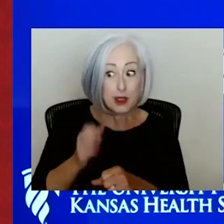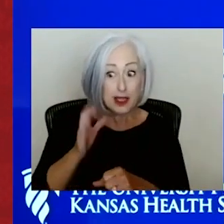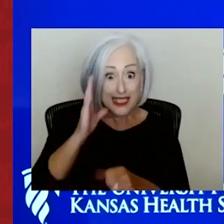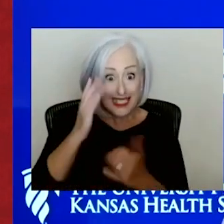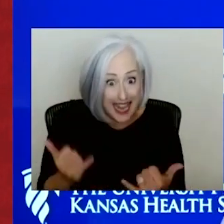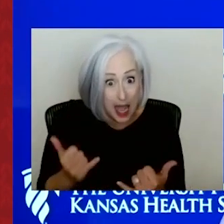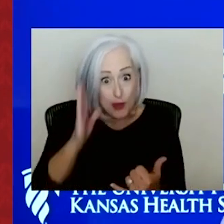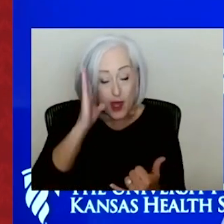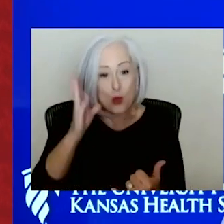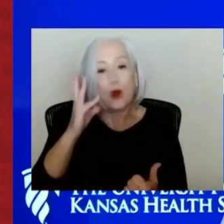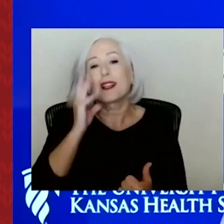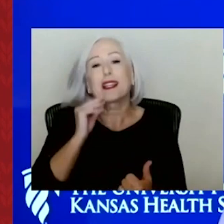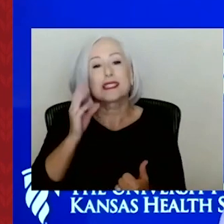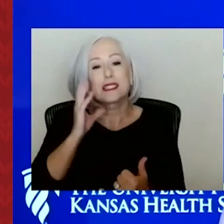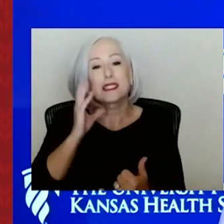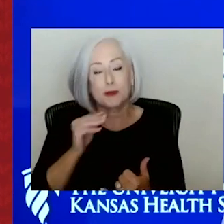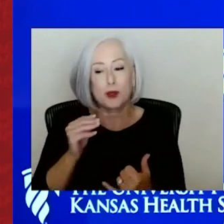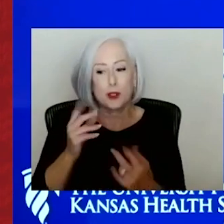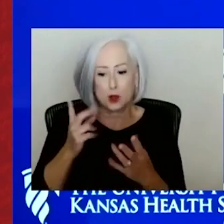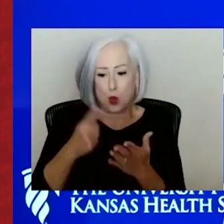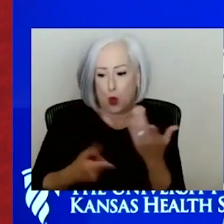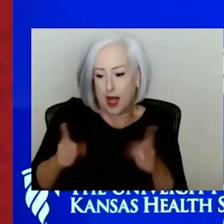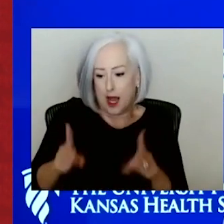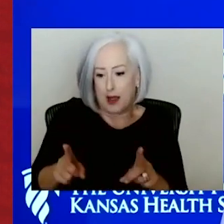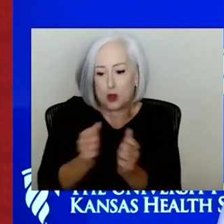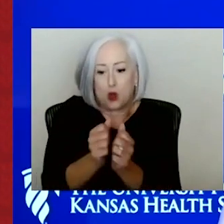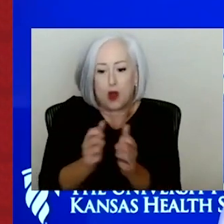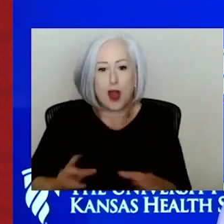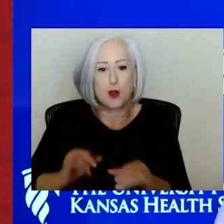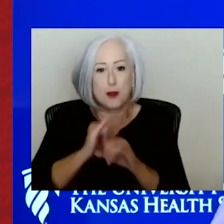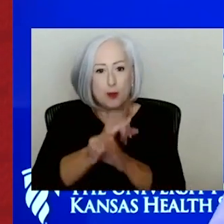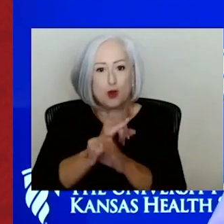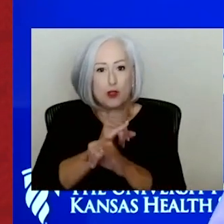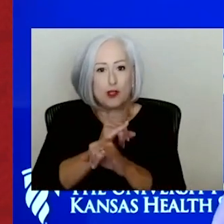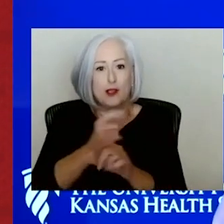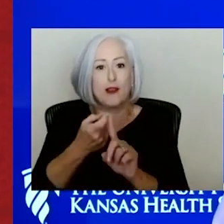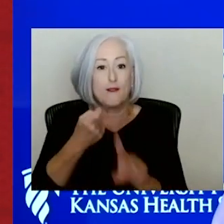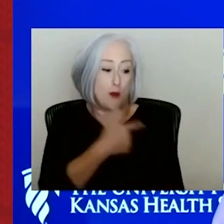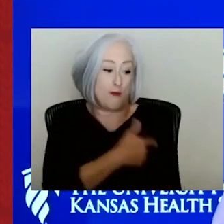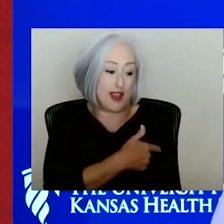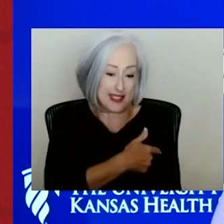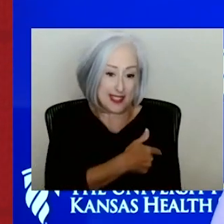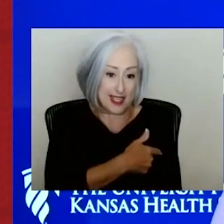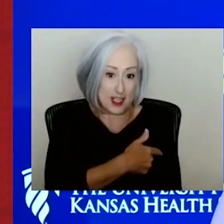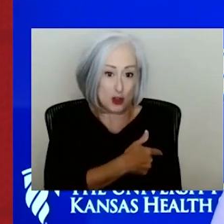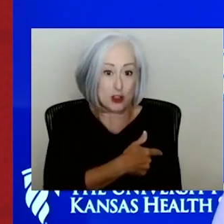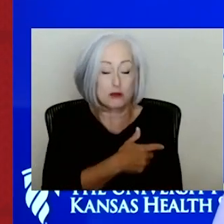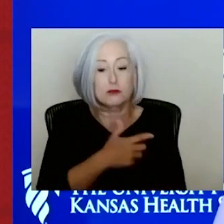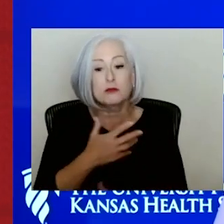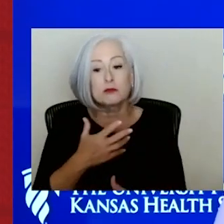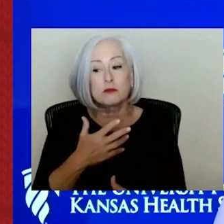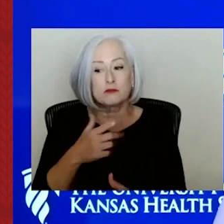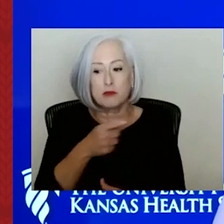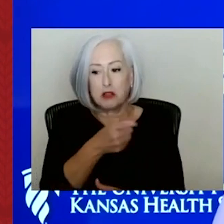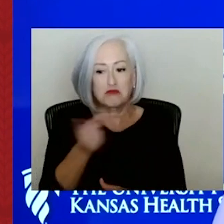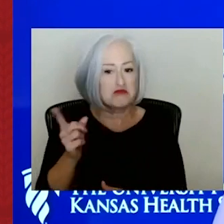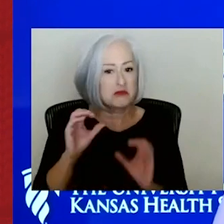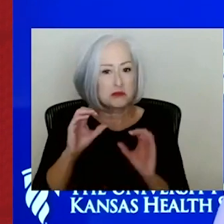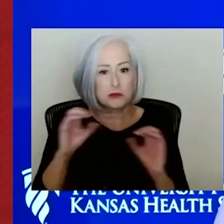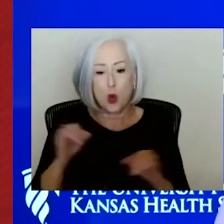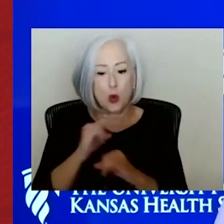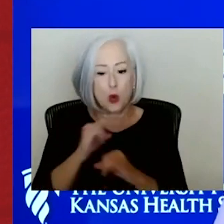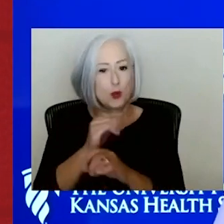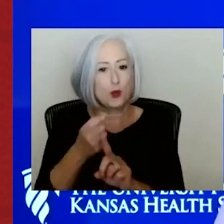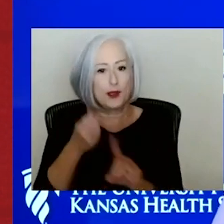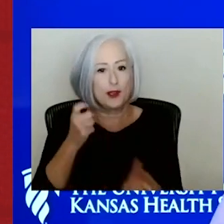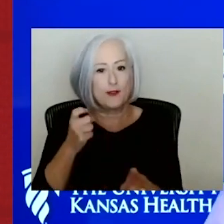that immunity, especially that safe immunity from vaccination. Also, they haven't had any really immunity from